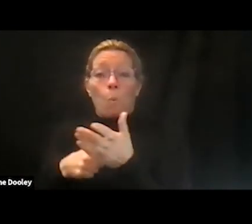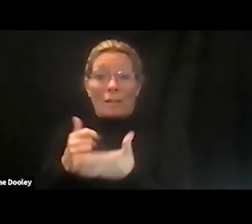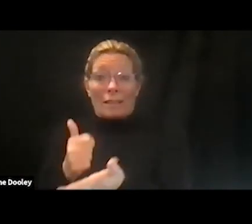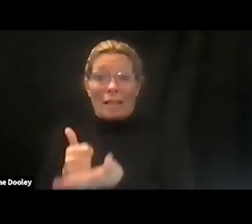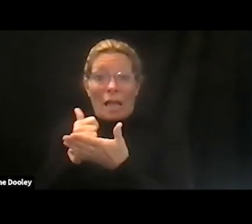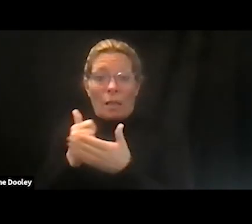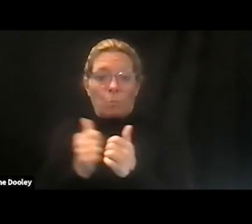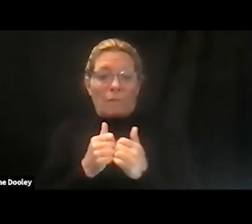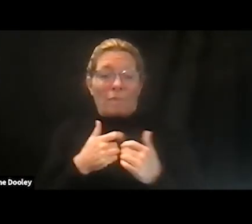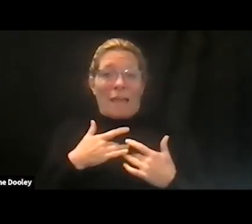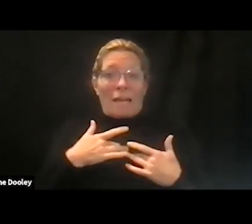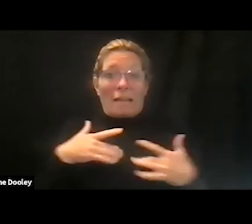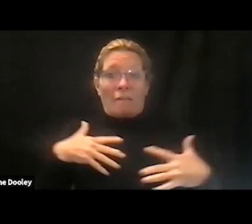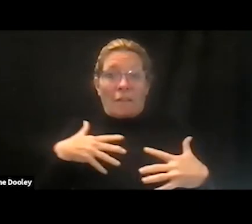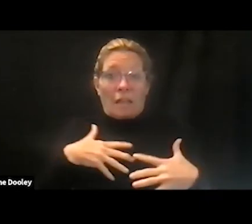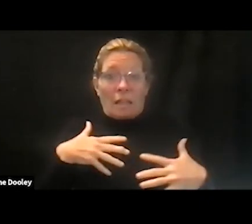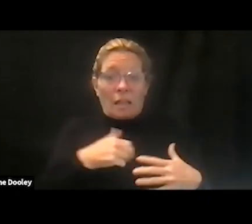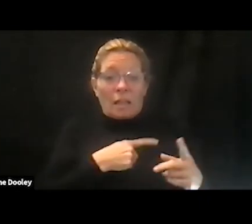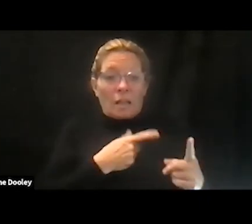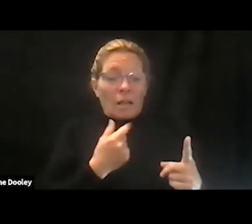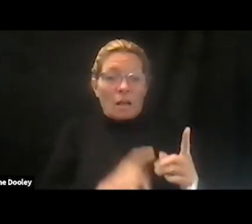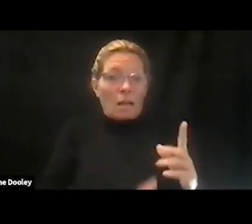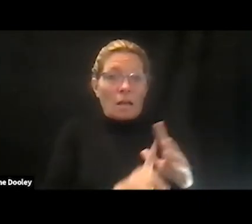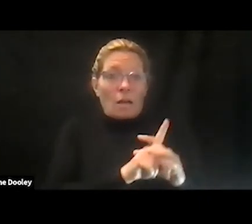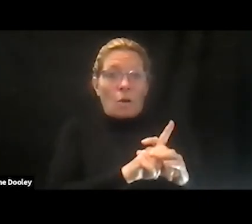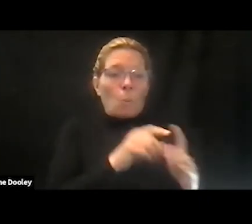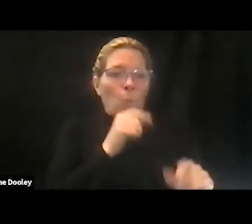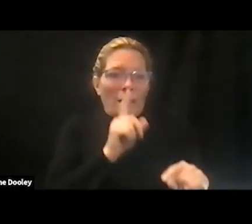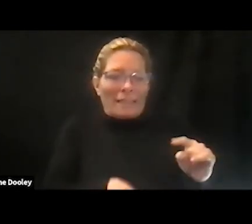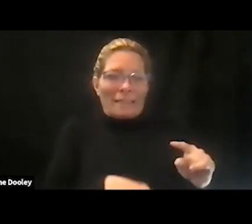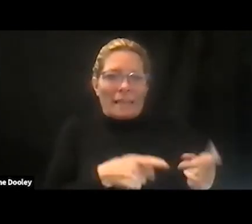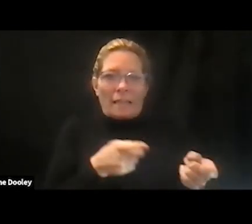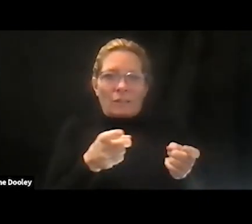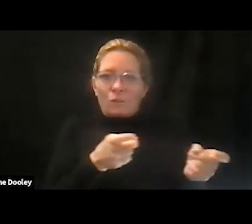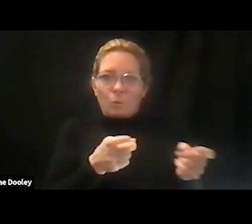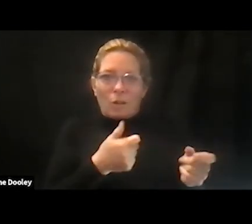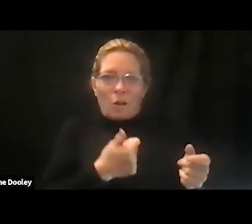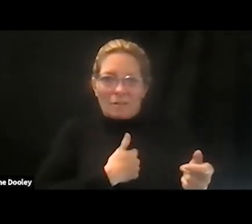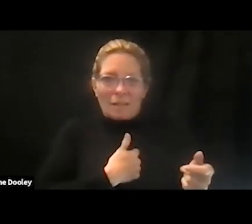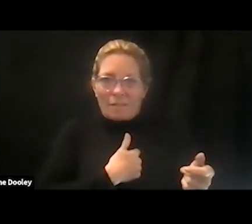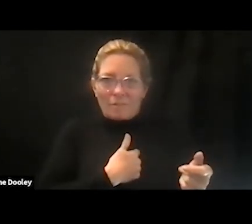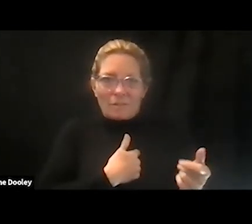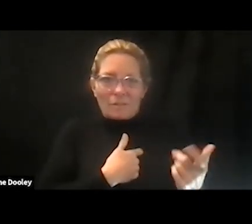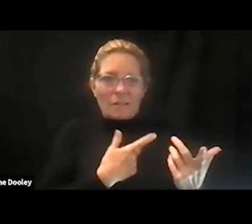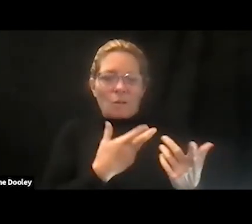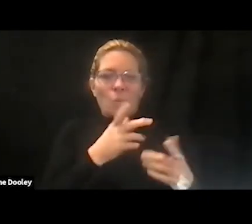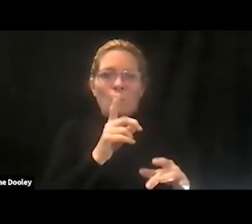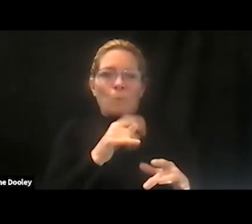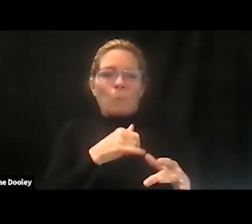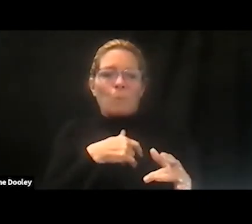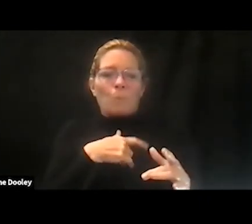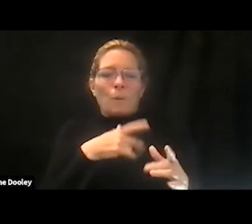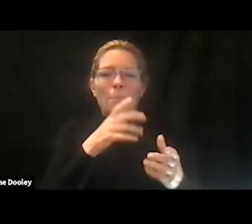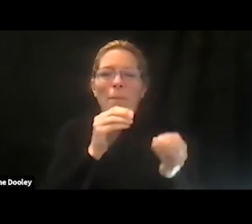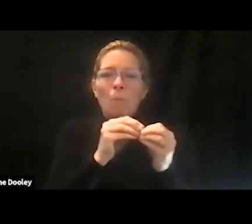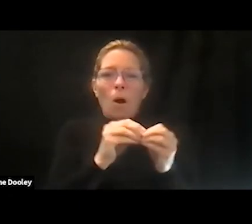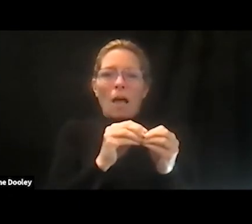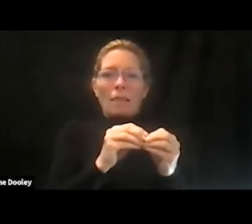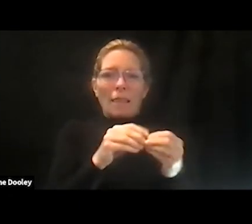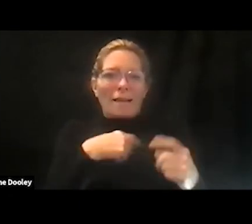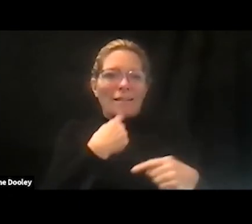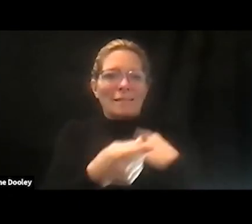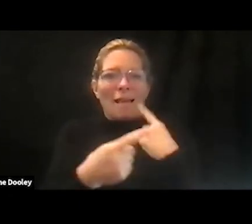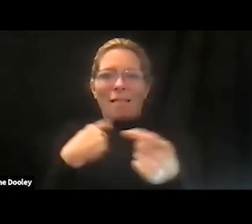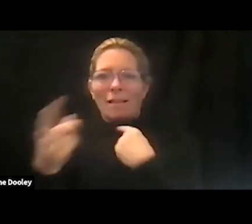us can solve this crisis on our own, nor should we try, because that would be like dictatorship and that would be harmful in a million